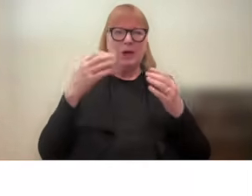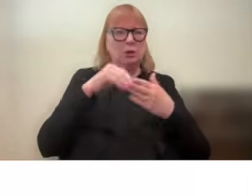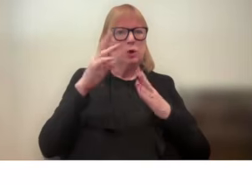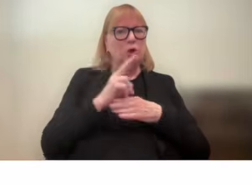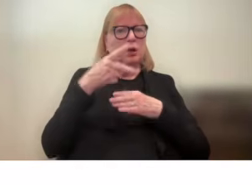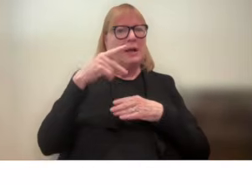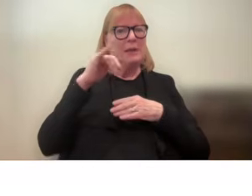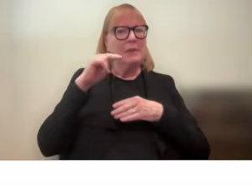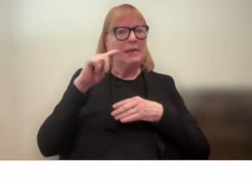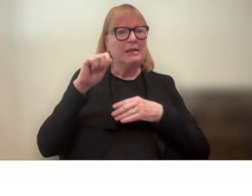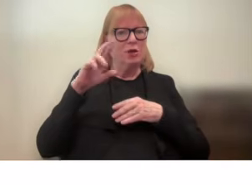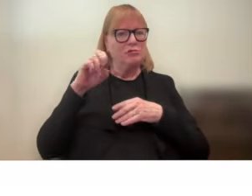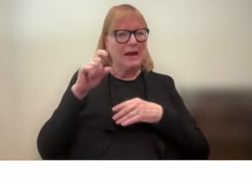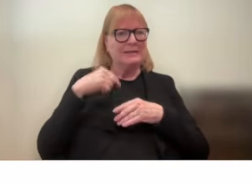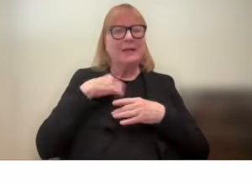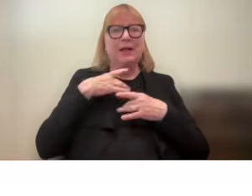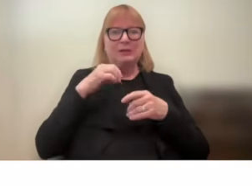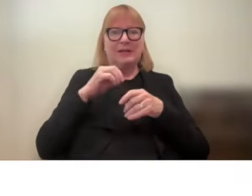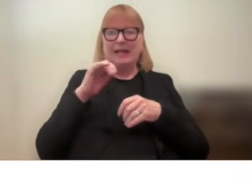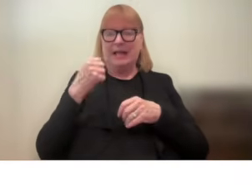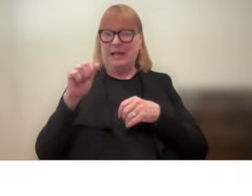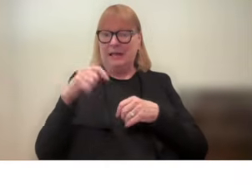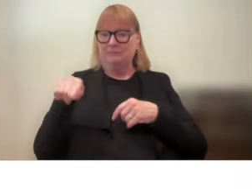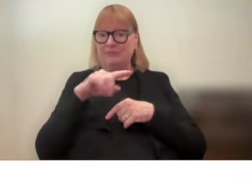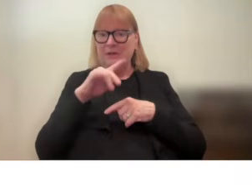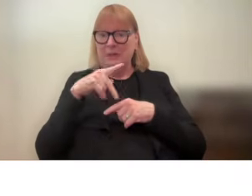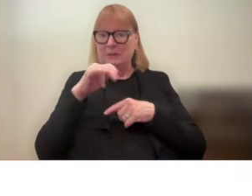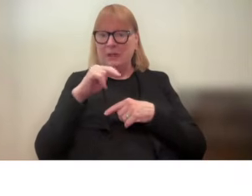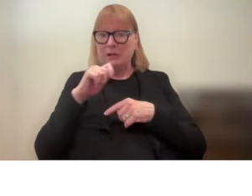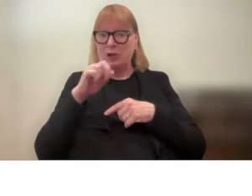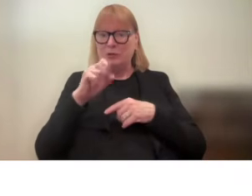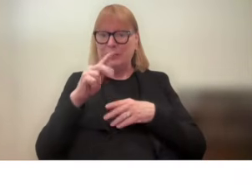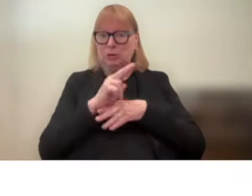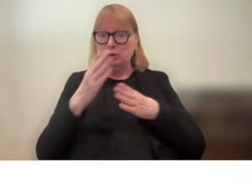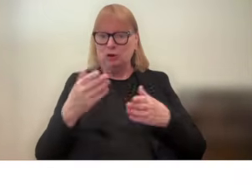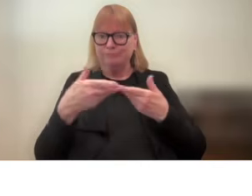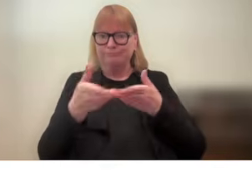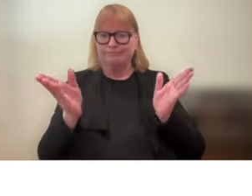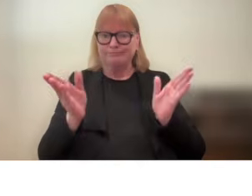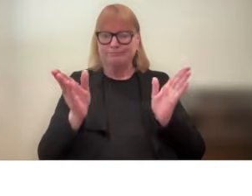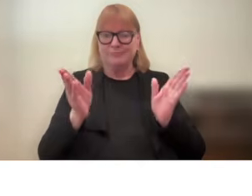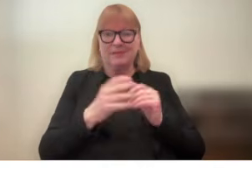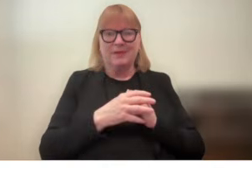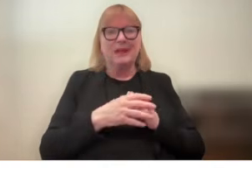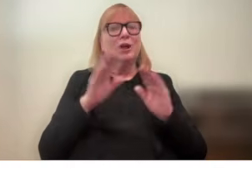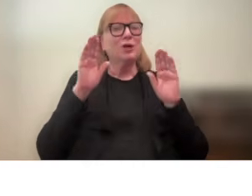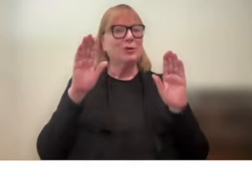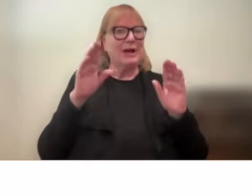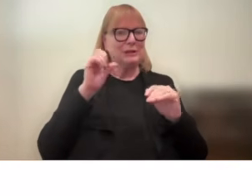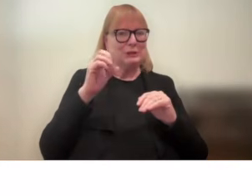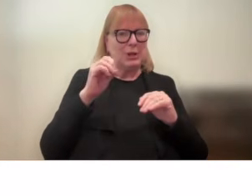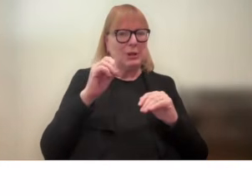use Pinterest. So I'm interested if there's any Pinterest users out there. Um, great.